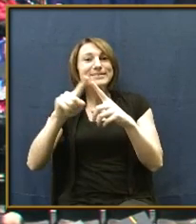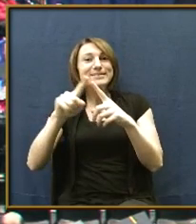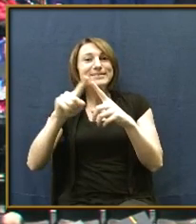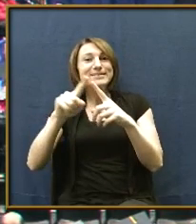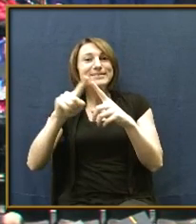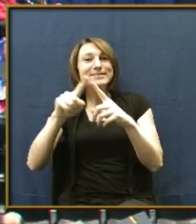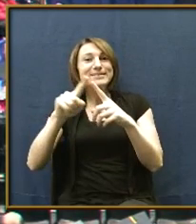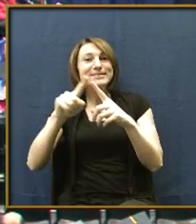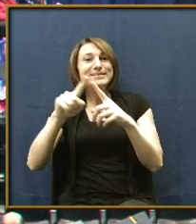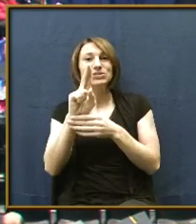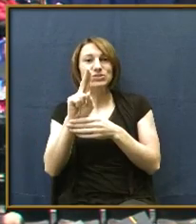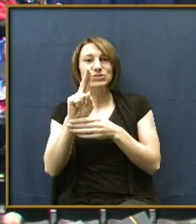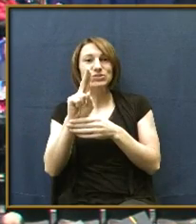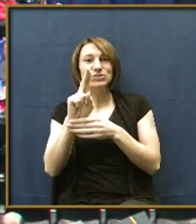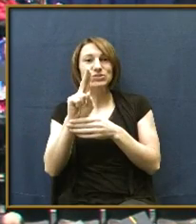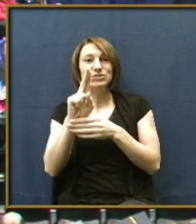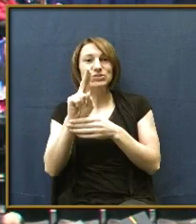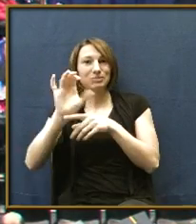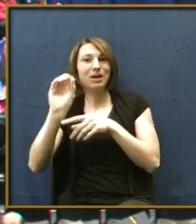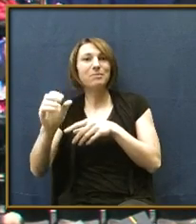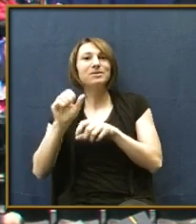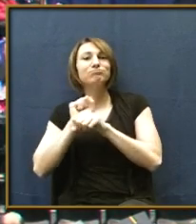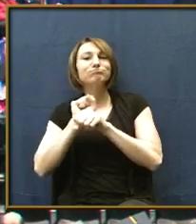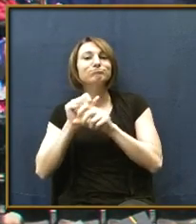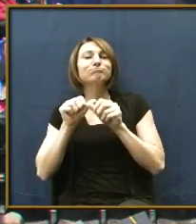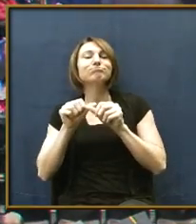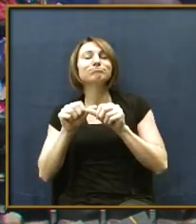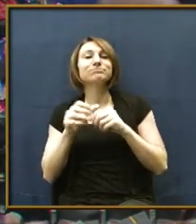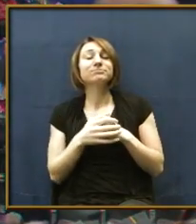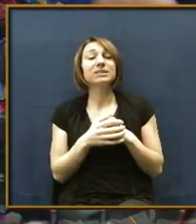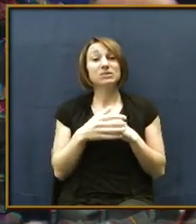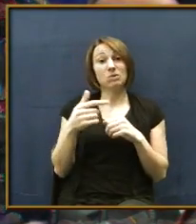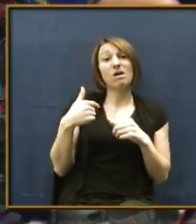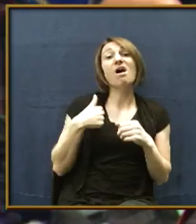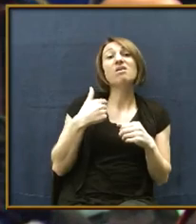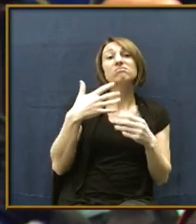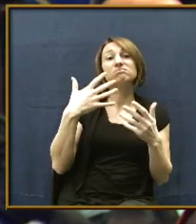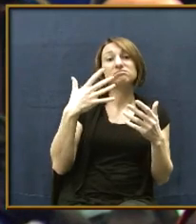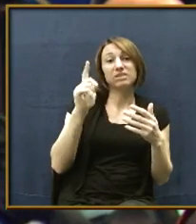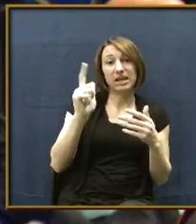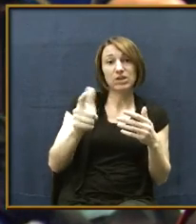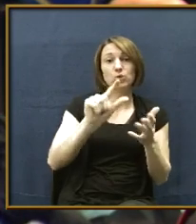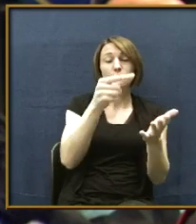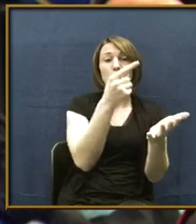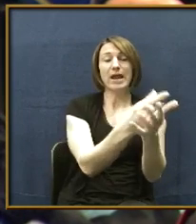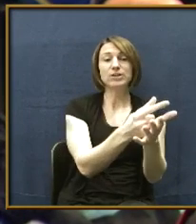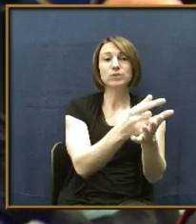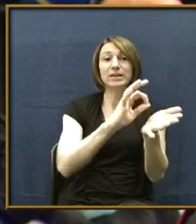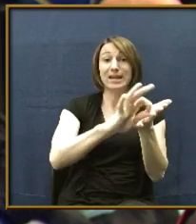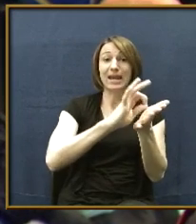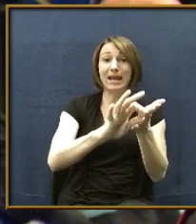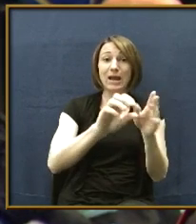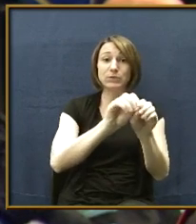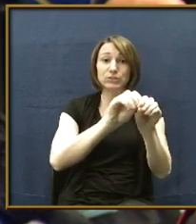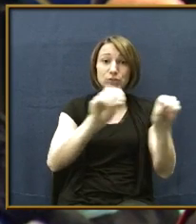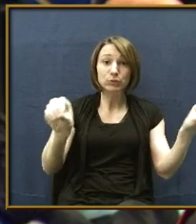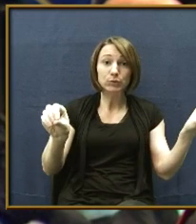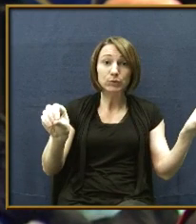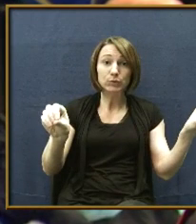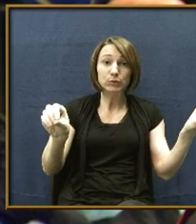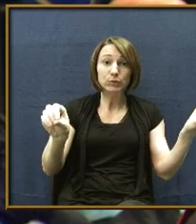I had a degree and I graduated with my accounting and dreams to